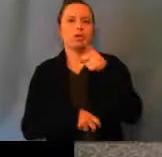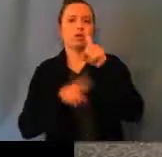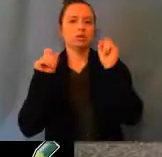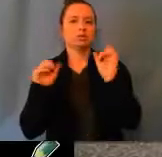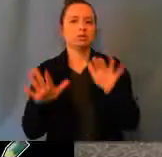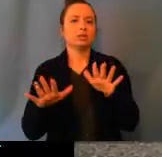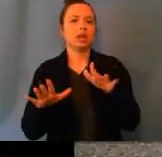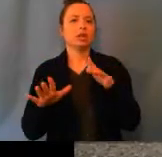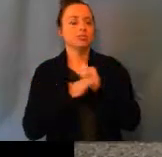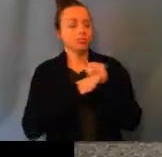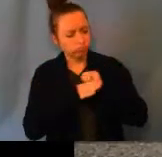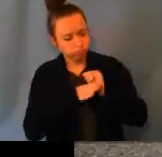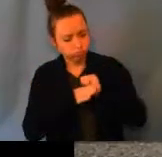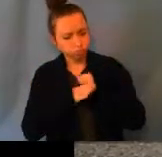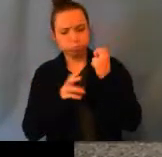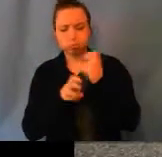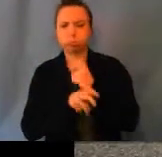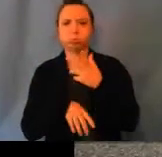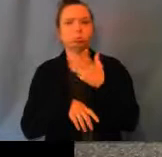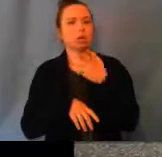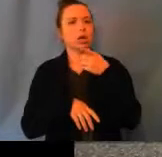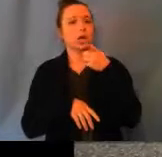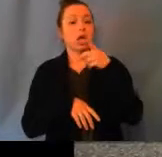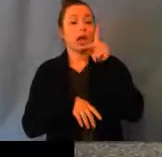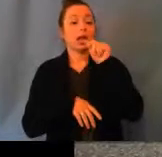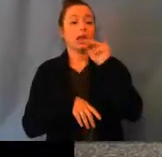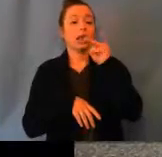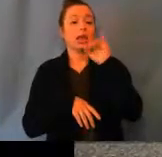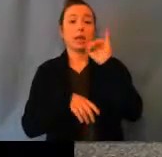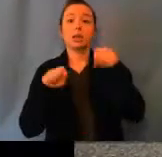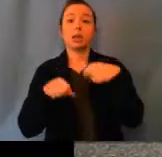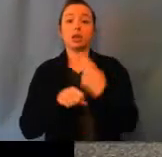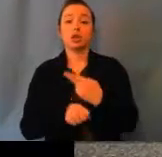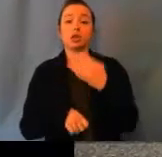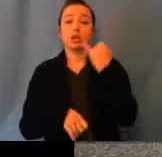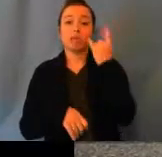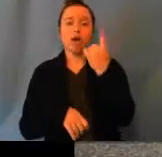Use Cami if you have questions to get your mom or dad to send Miss Willie a message.